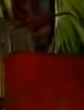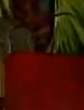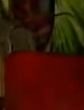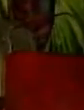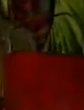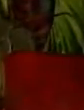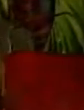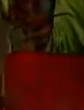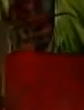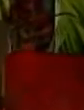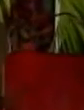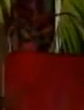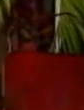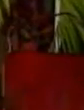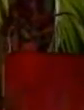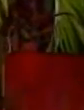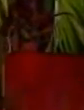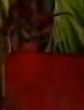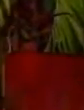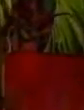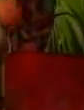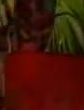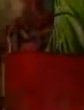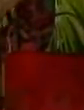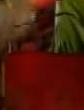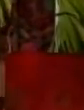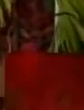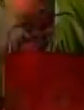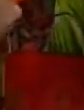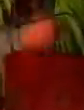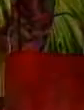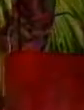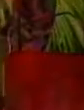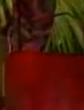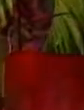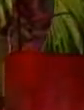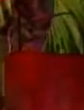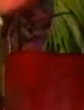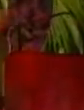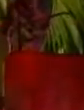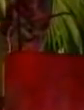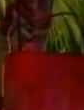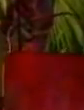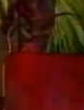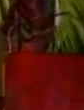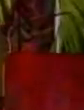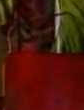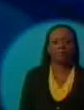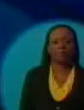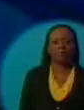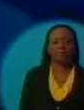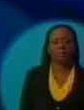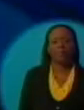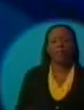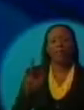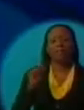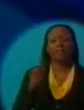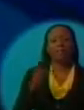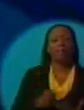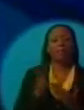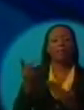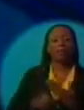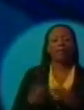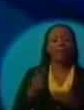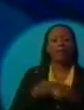killers and plotters because they have no patience or regard for everybody else. The locally